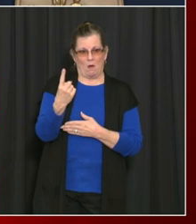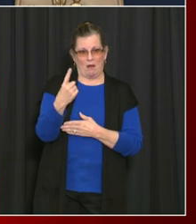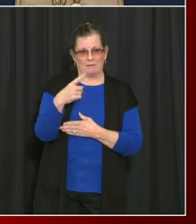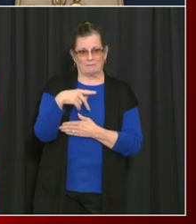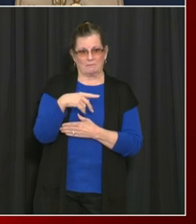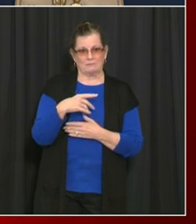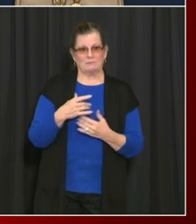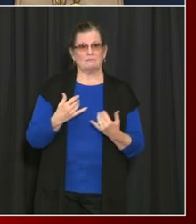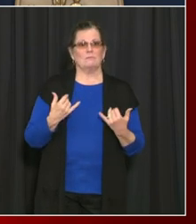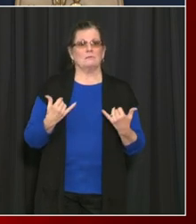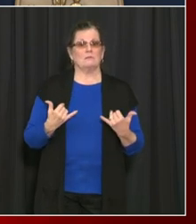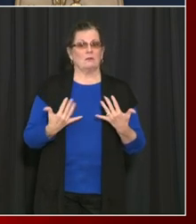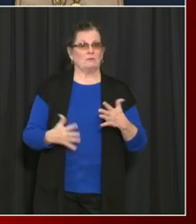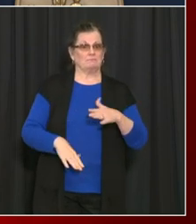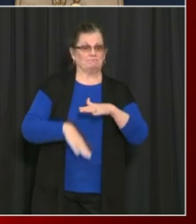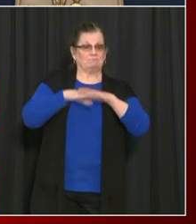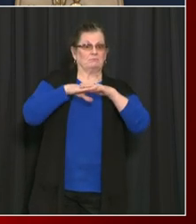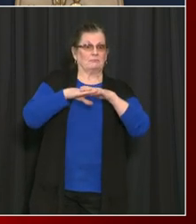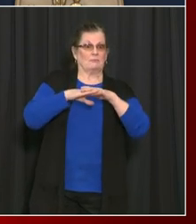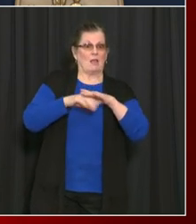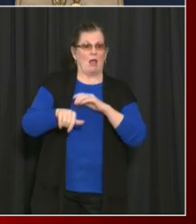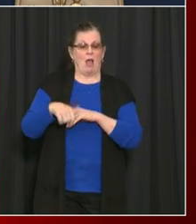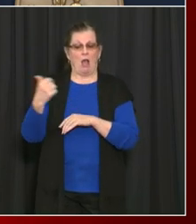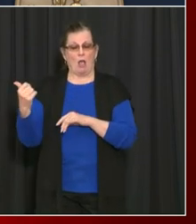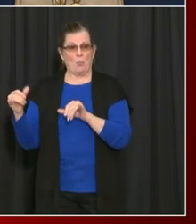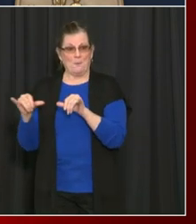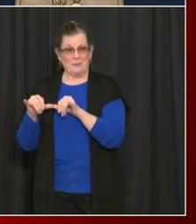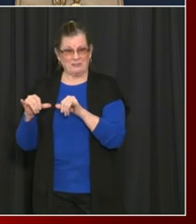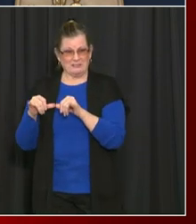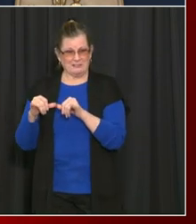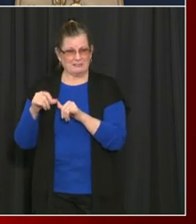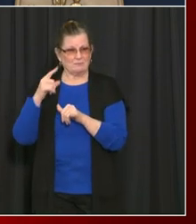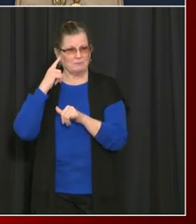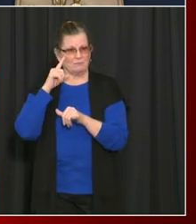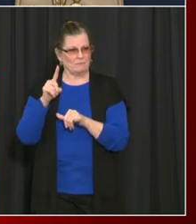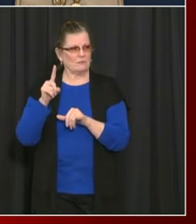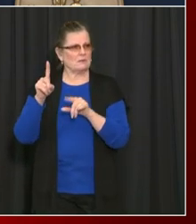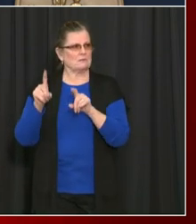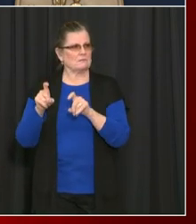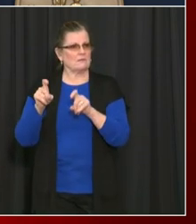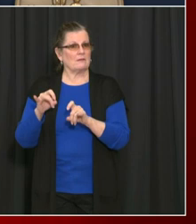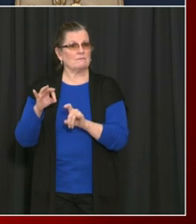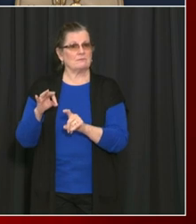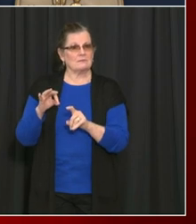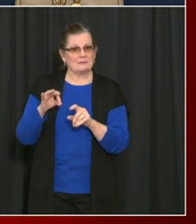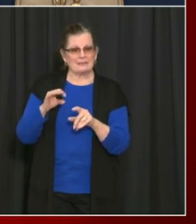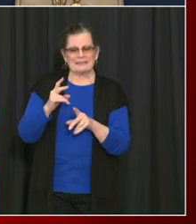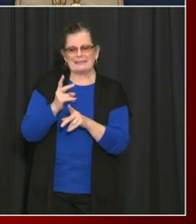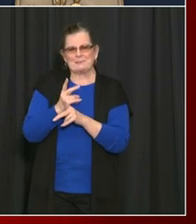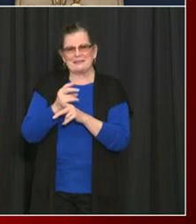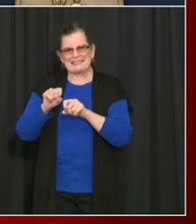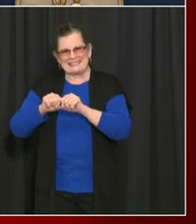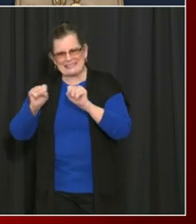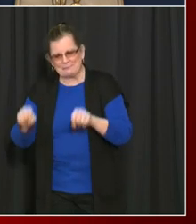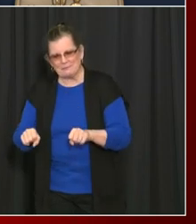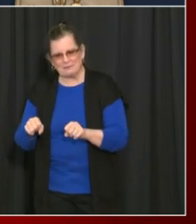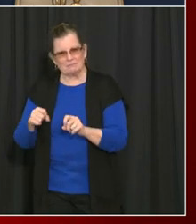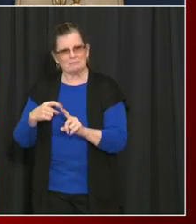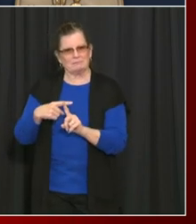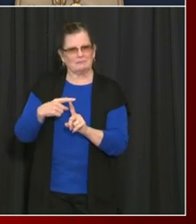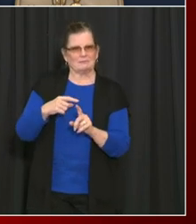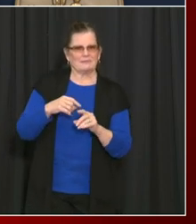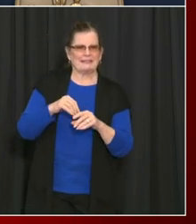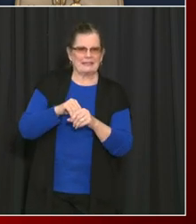it along with other metrics for testing capacity, healthcare system capacity, and